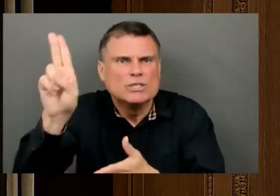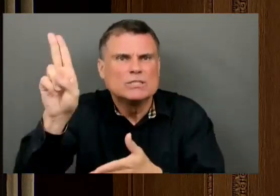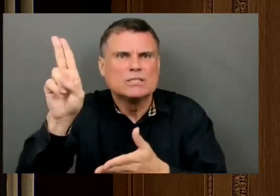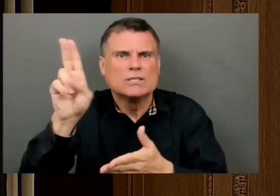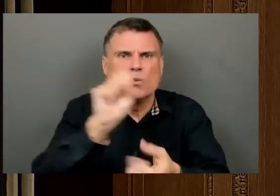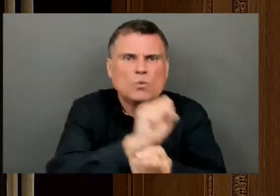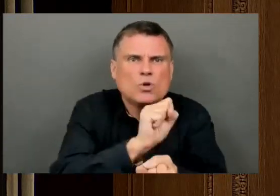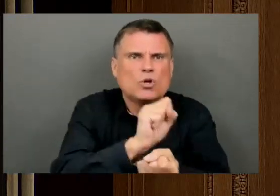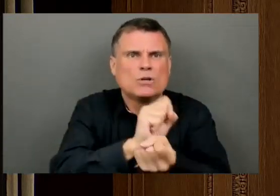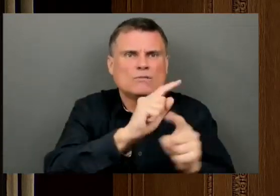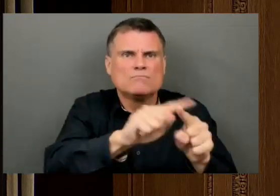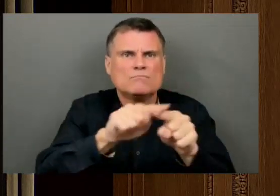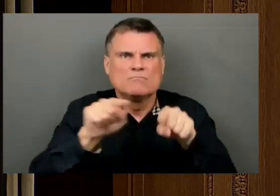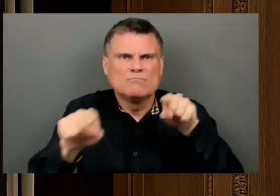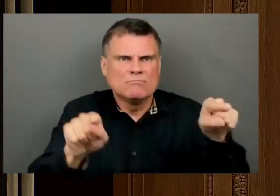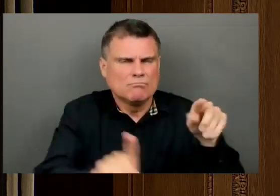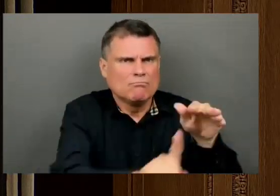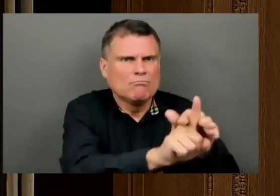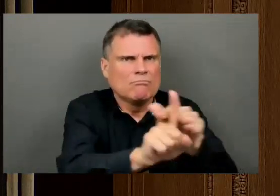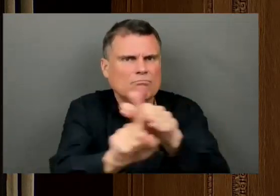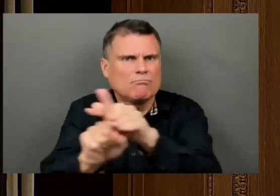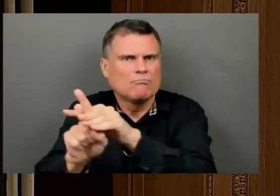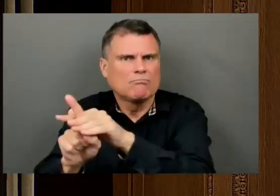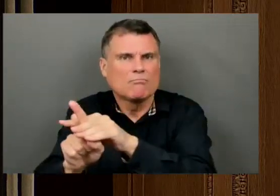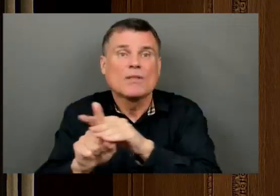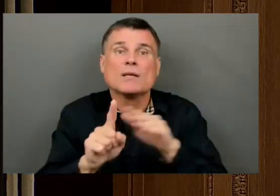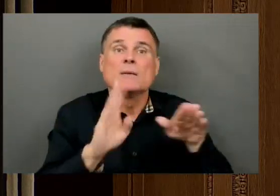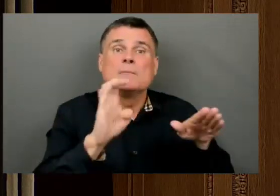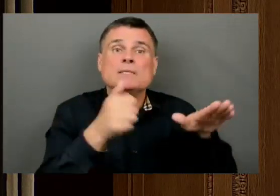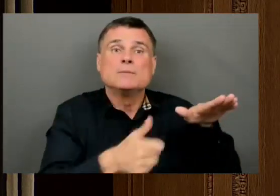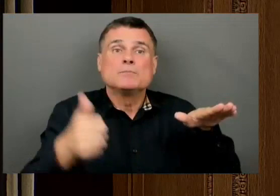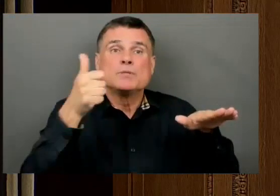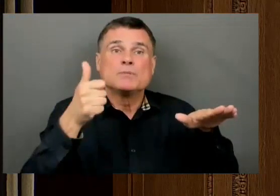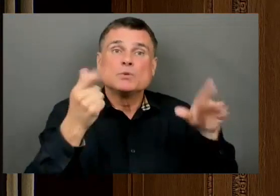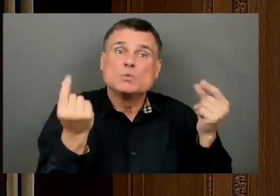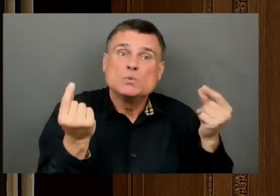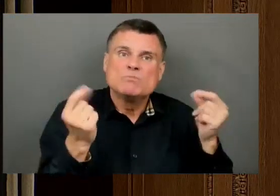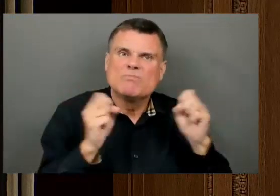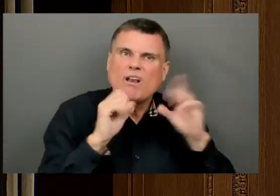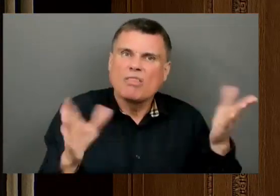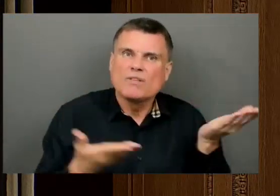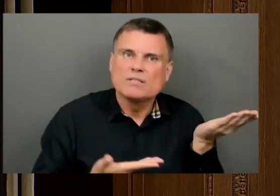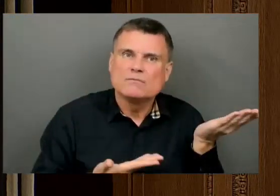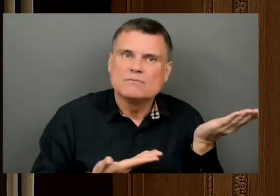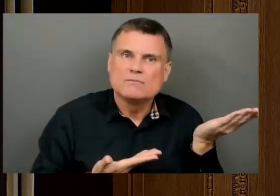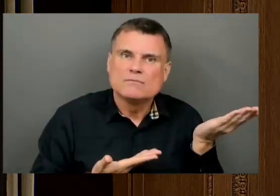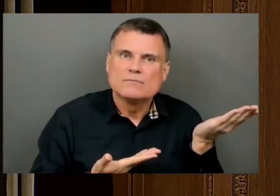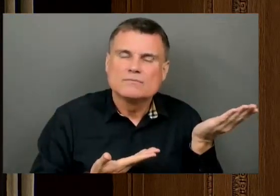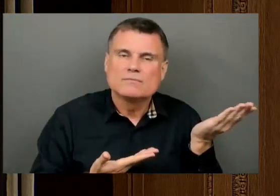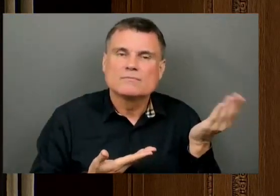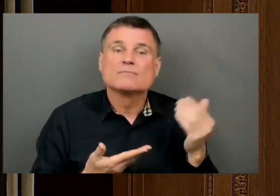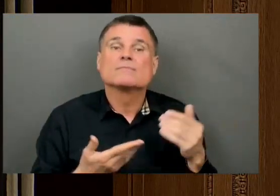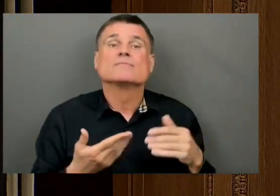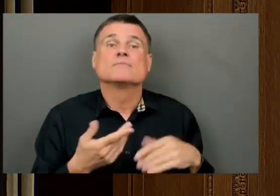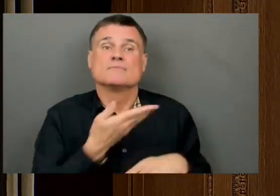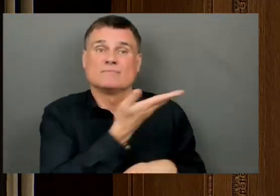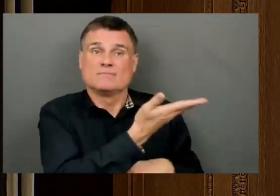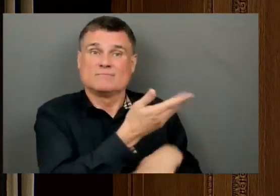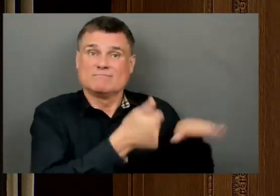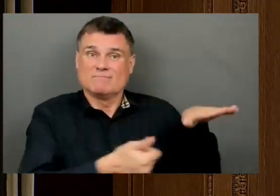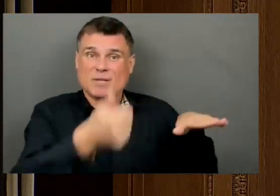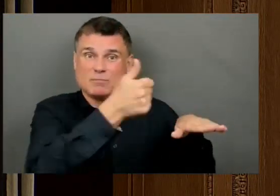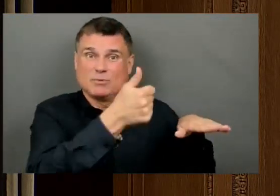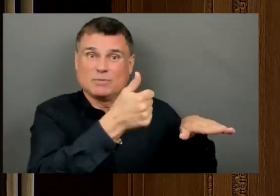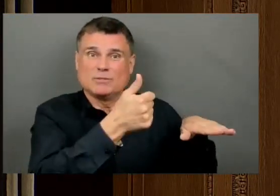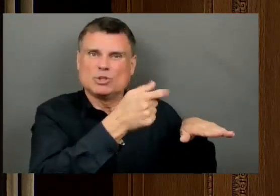He fired the member of his government who was calling attention to rising levels